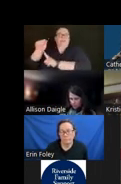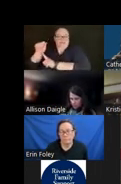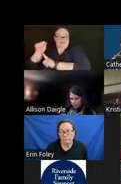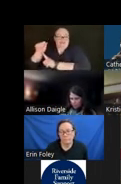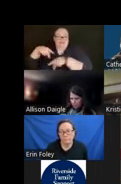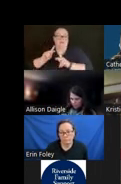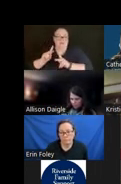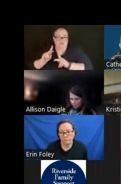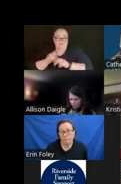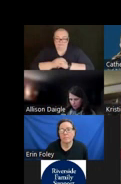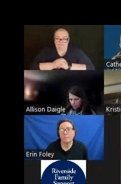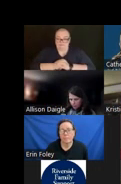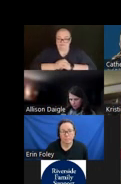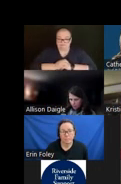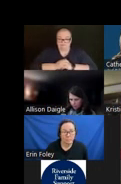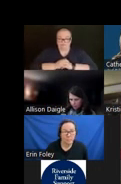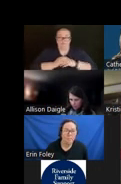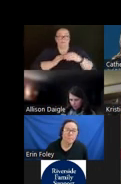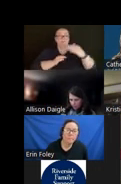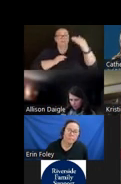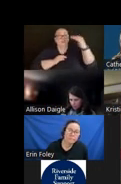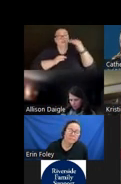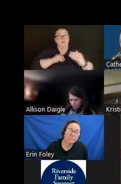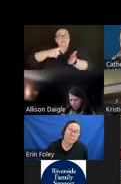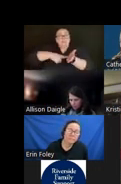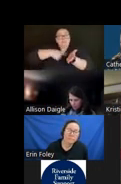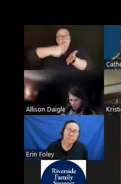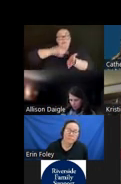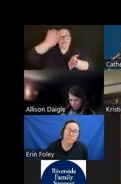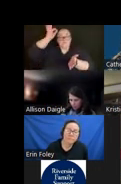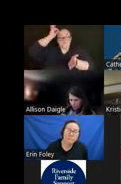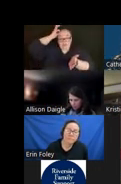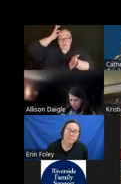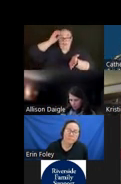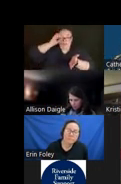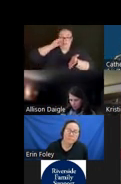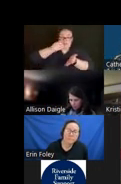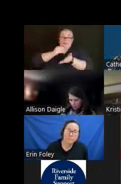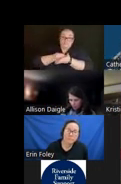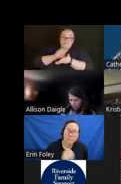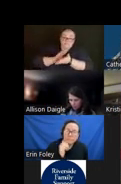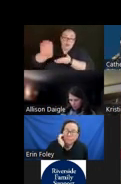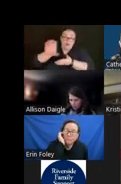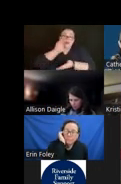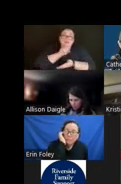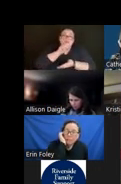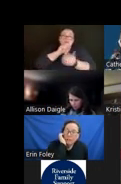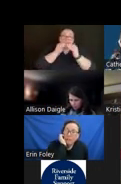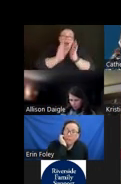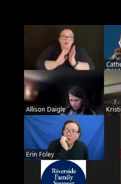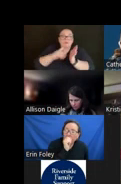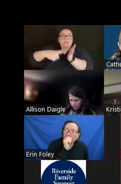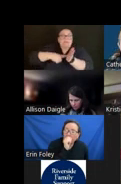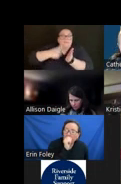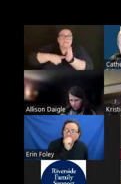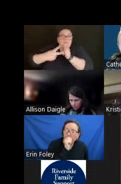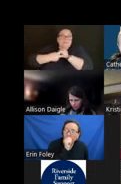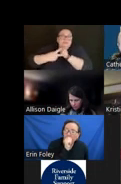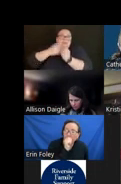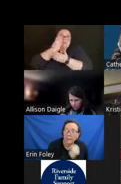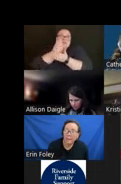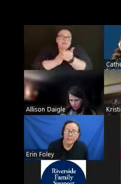Federally funded elderly housing sometimes, but not always, reserves some units for younger adults with disabilities. It's